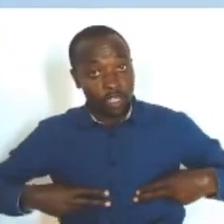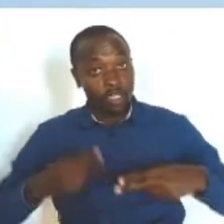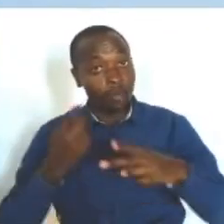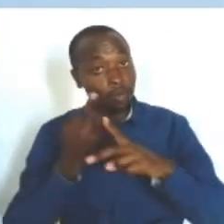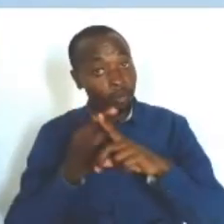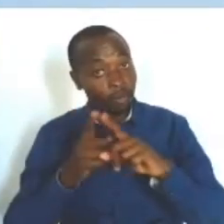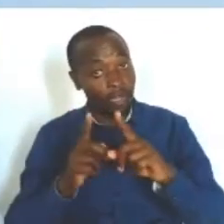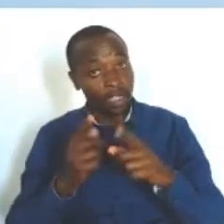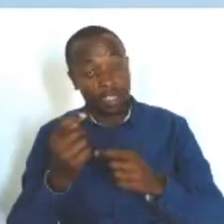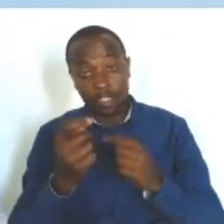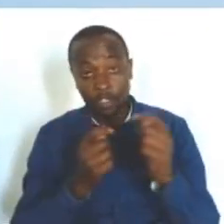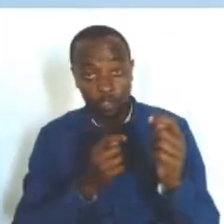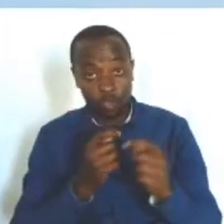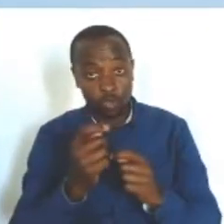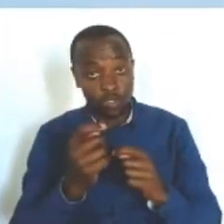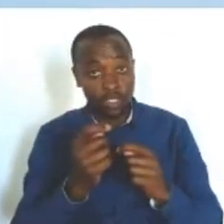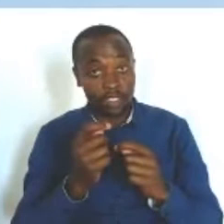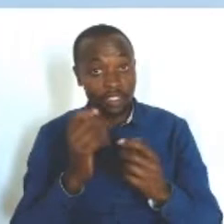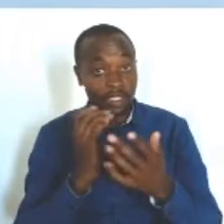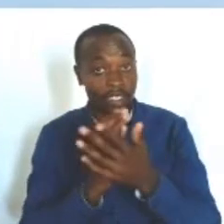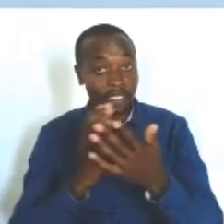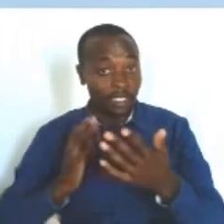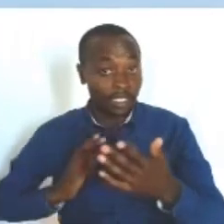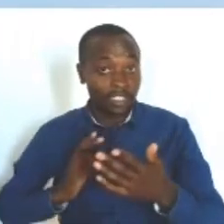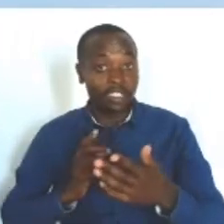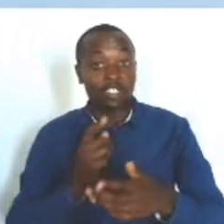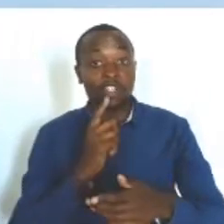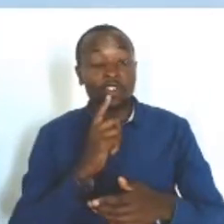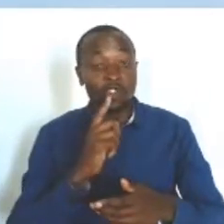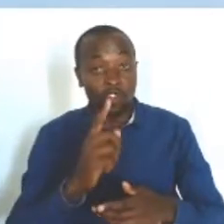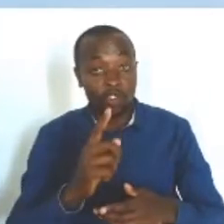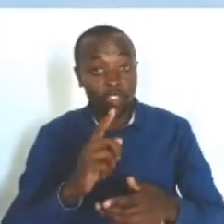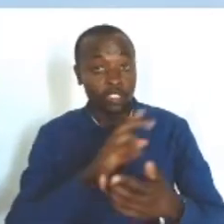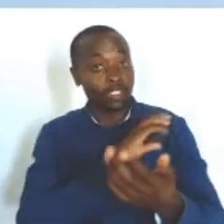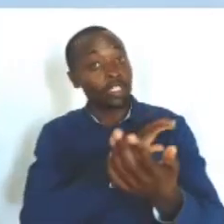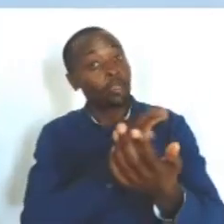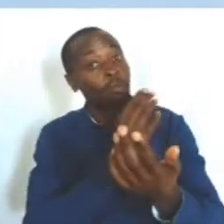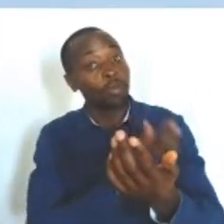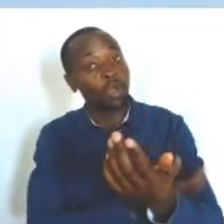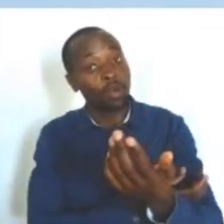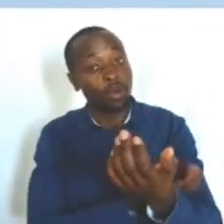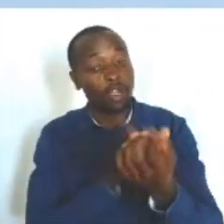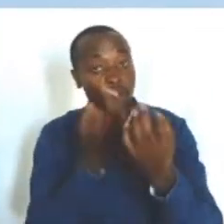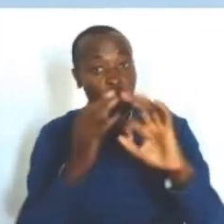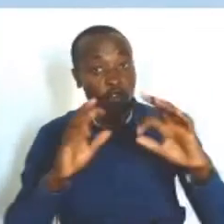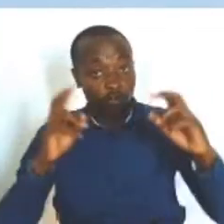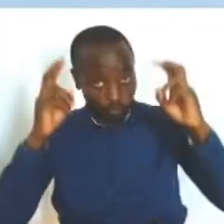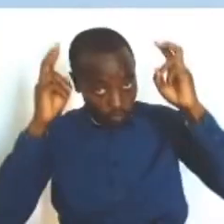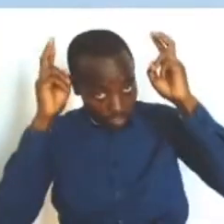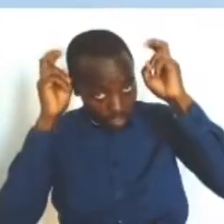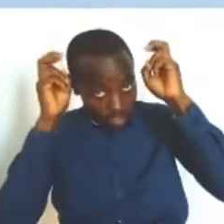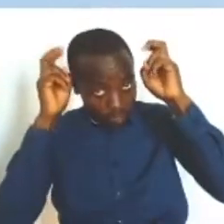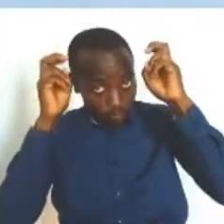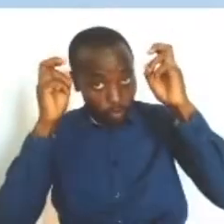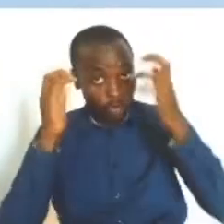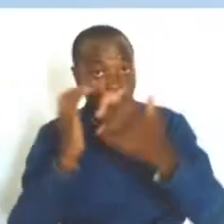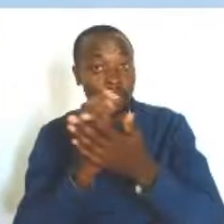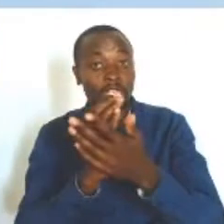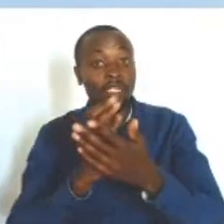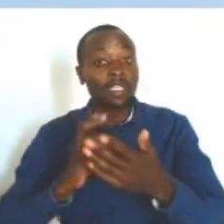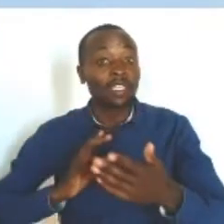the rulers, against the authorities, against the power of the darkness, and against